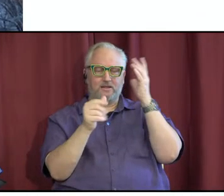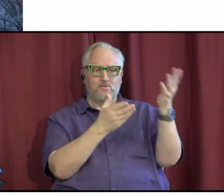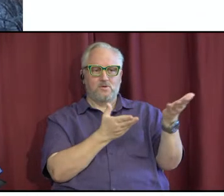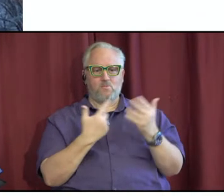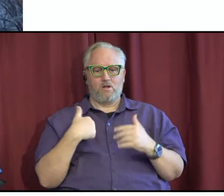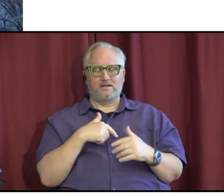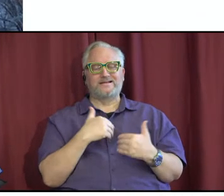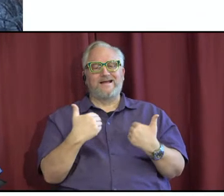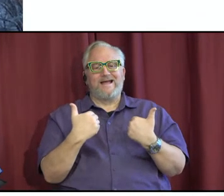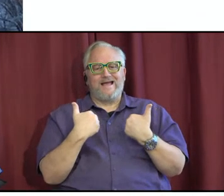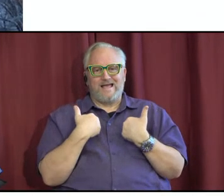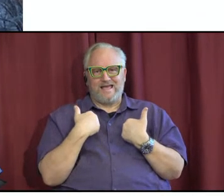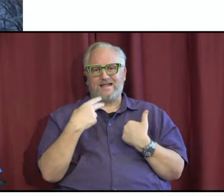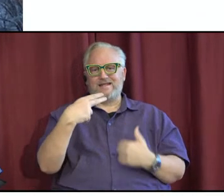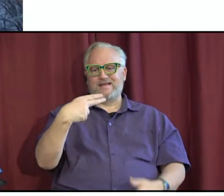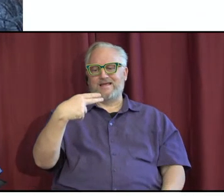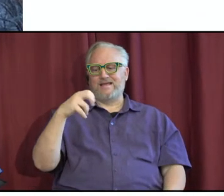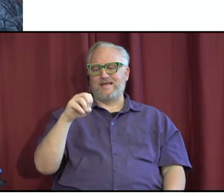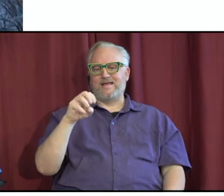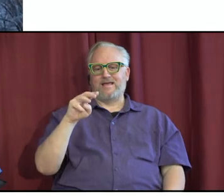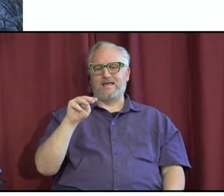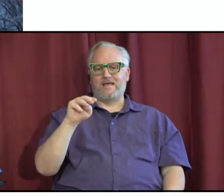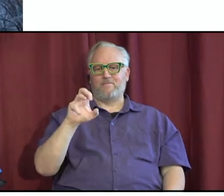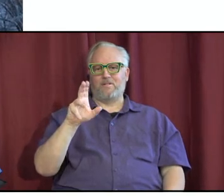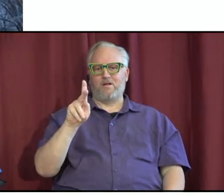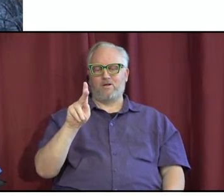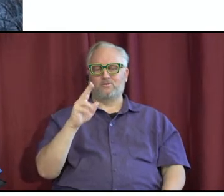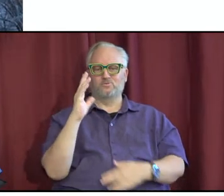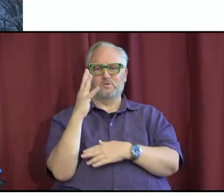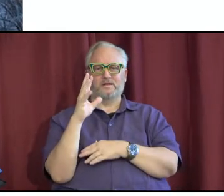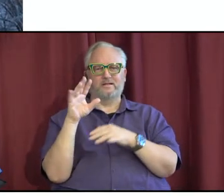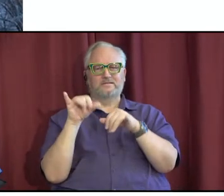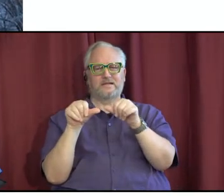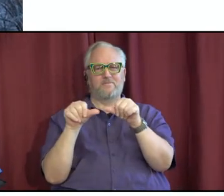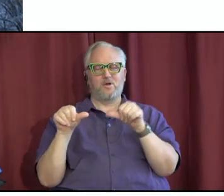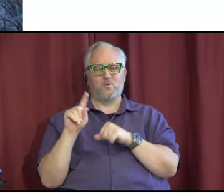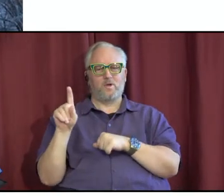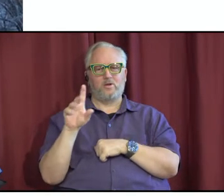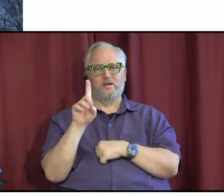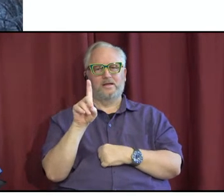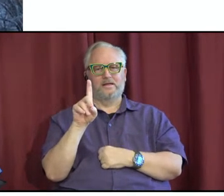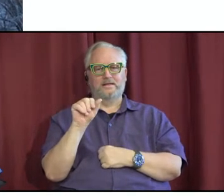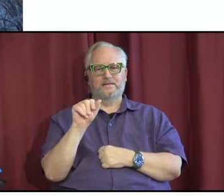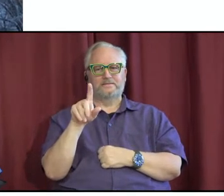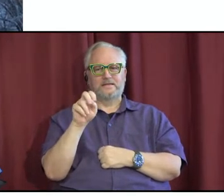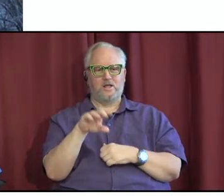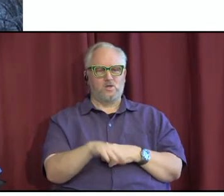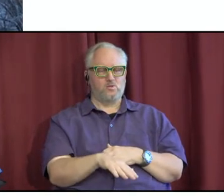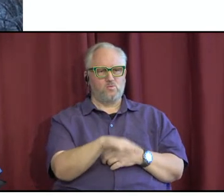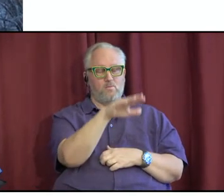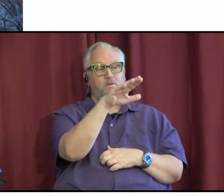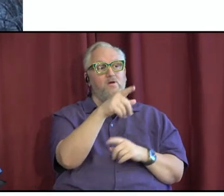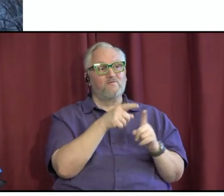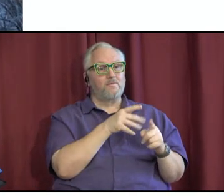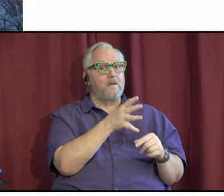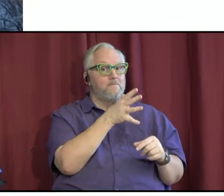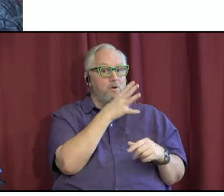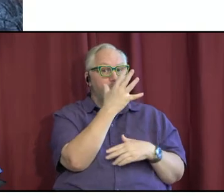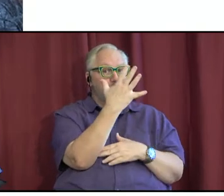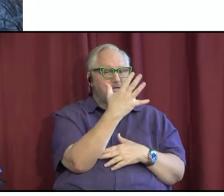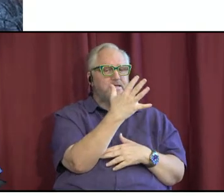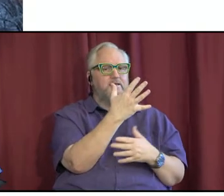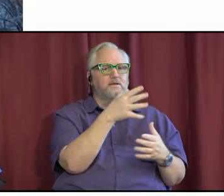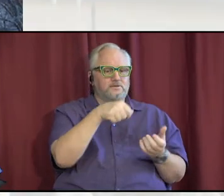his backyard in the place where Dale grew up. And he brought us a little sapling from that mother tree in a